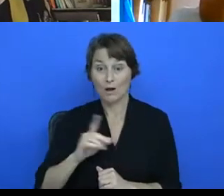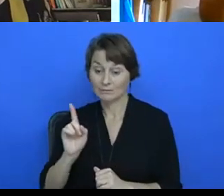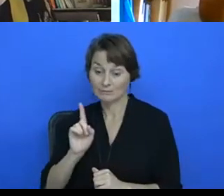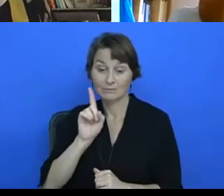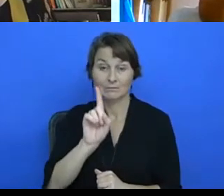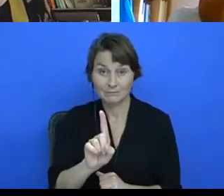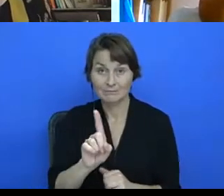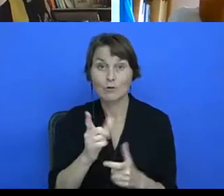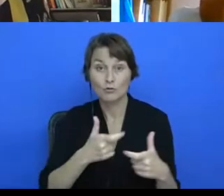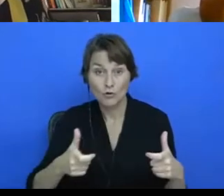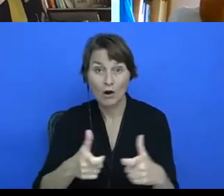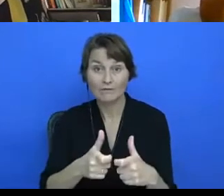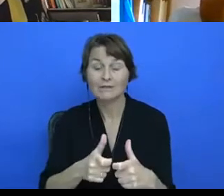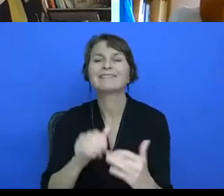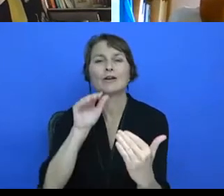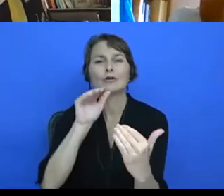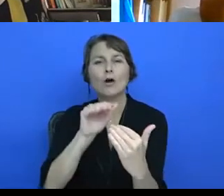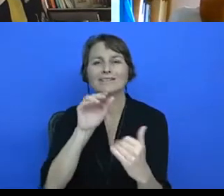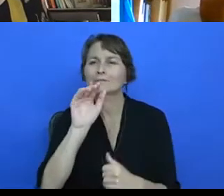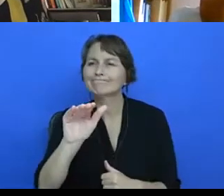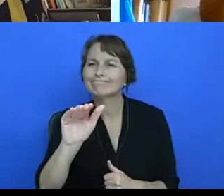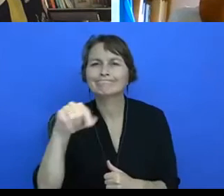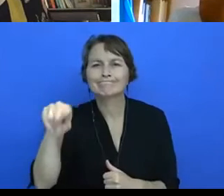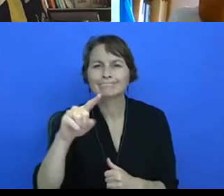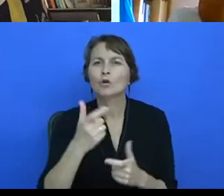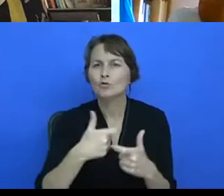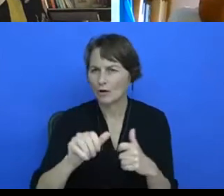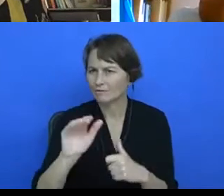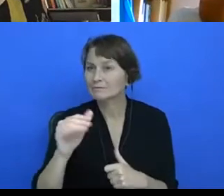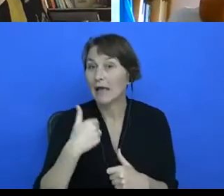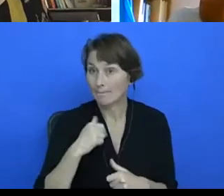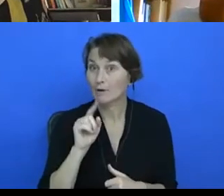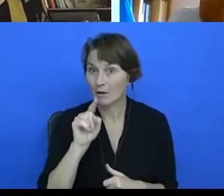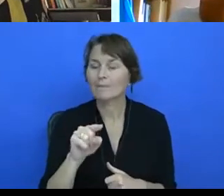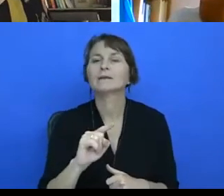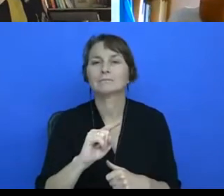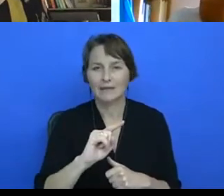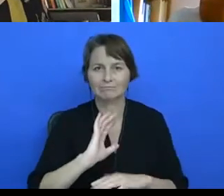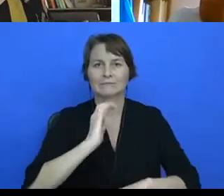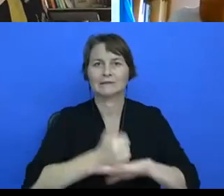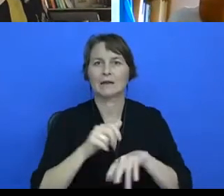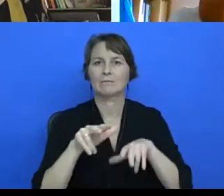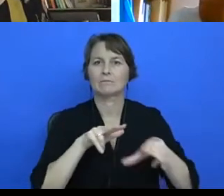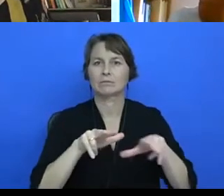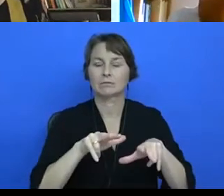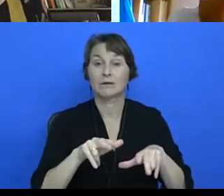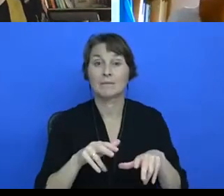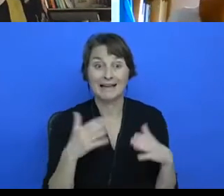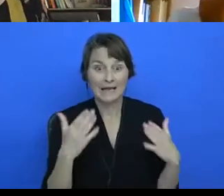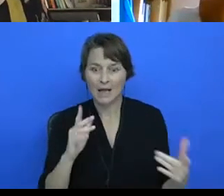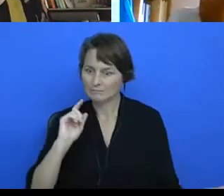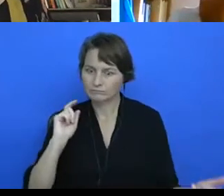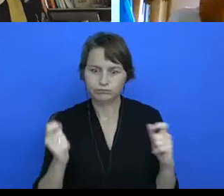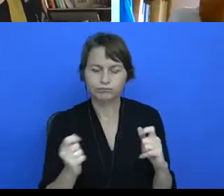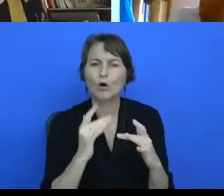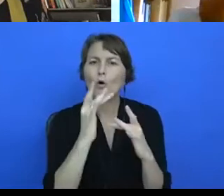things up. And in the sort of digital market space of conferences, people can make a click right away, and then it's not necessarily